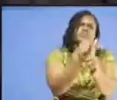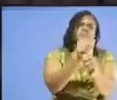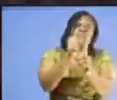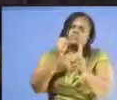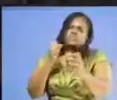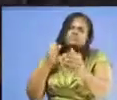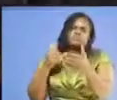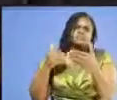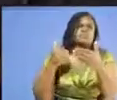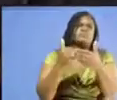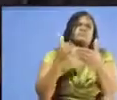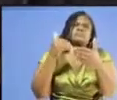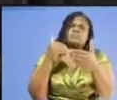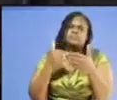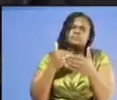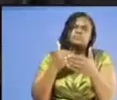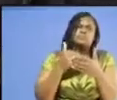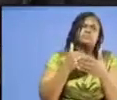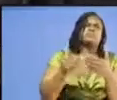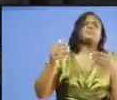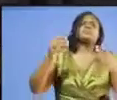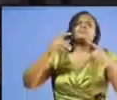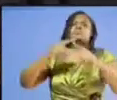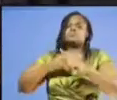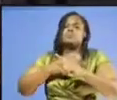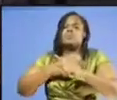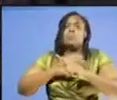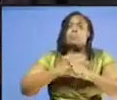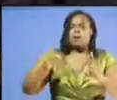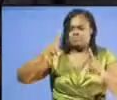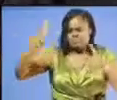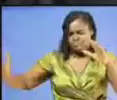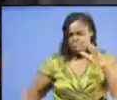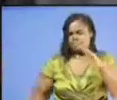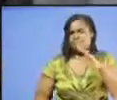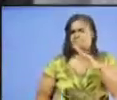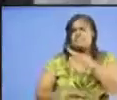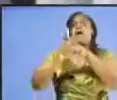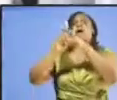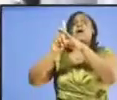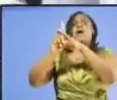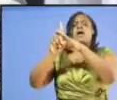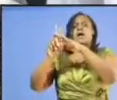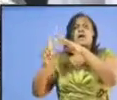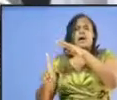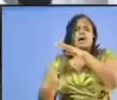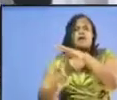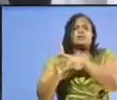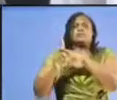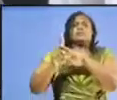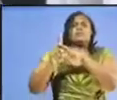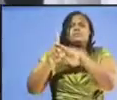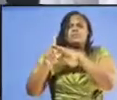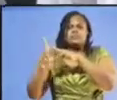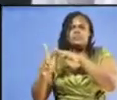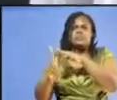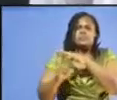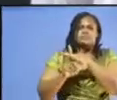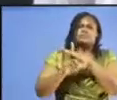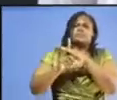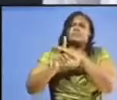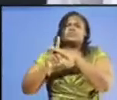overthrow. Trying to overthrow you. Right out of nowhere. Yes. There my might